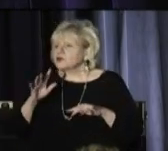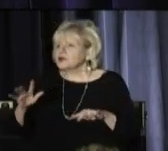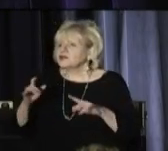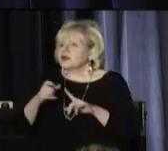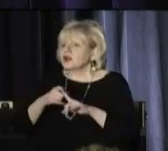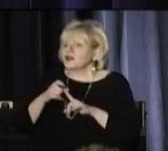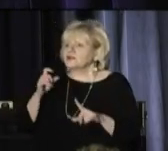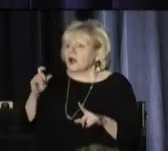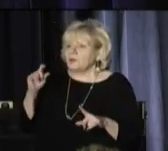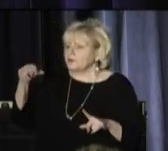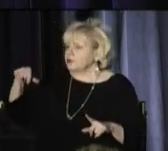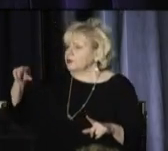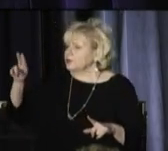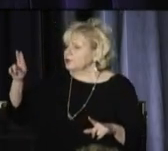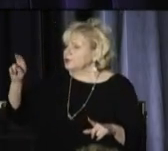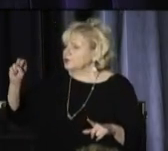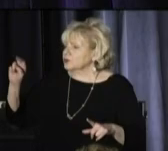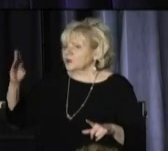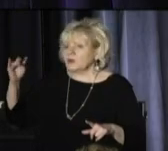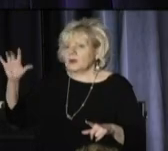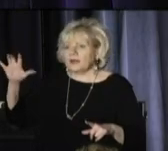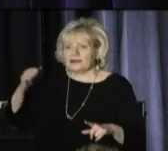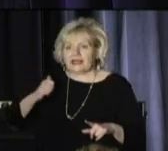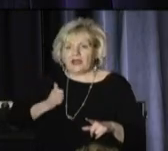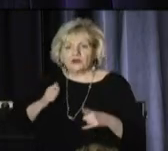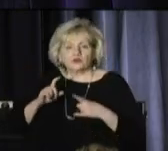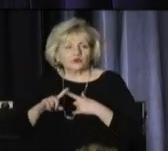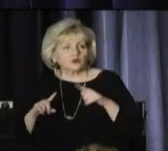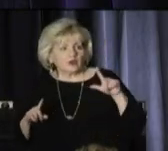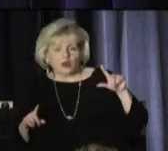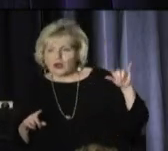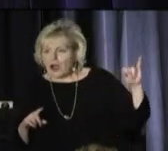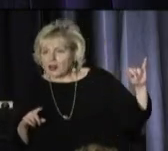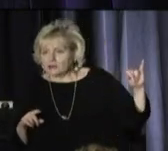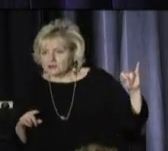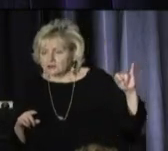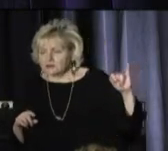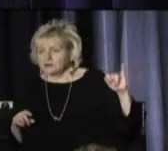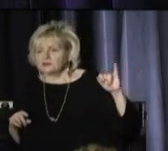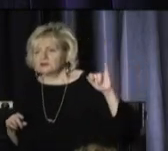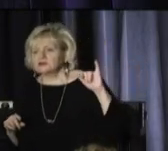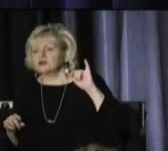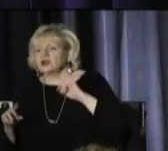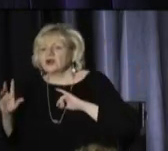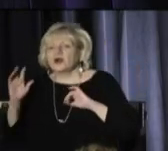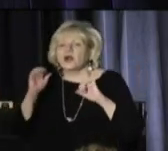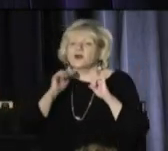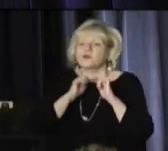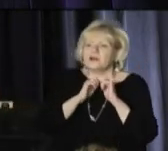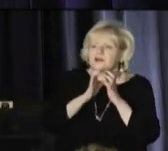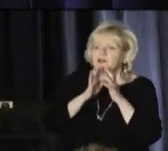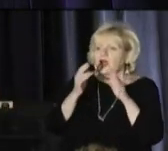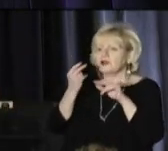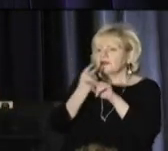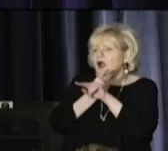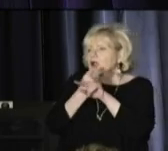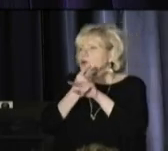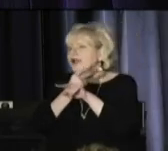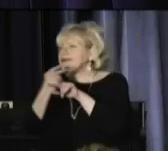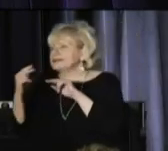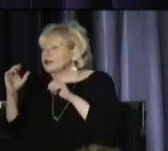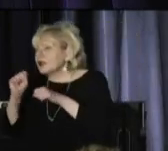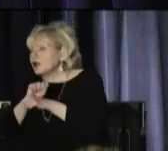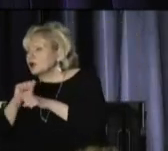border at Quebec, Canada, to the Long Island Sound. Blocked by intercepting highways and corporate